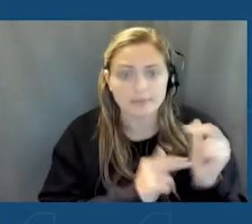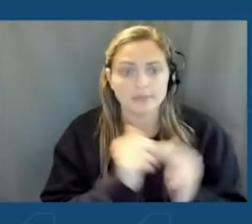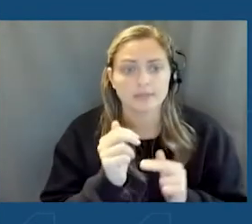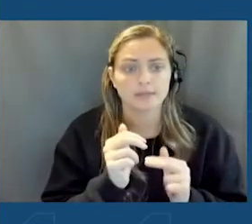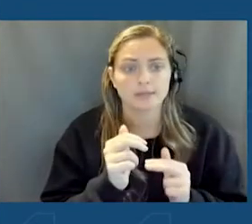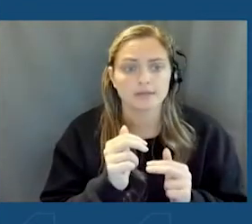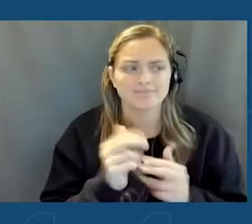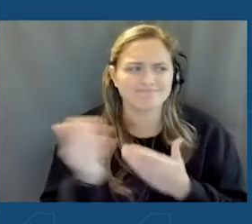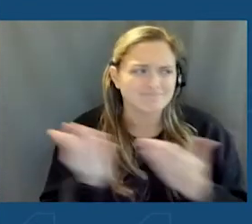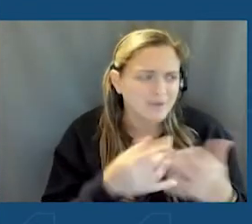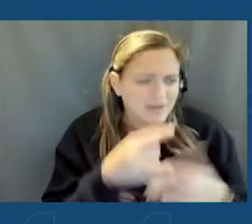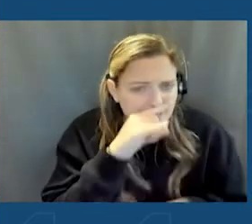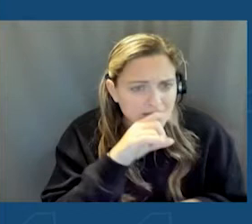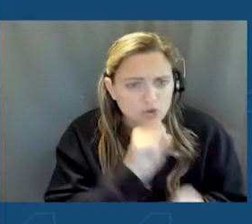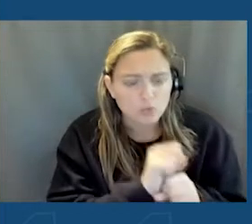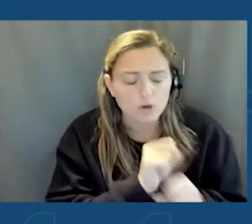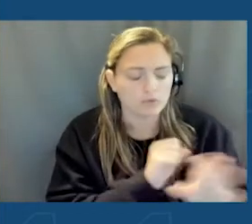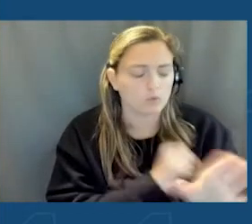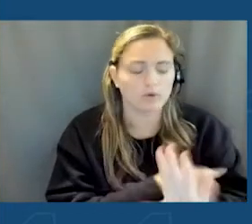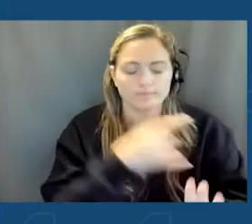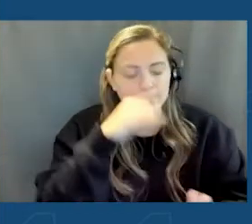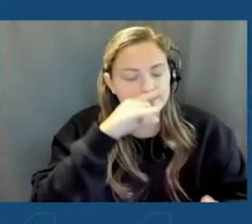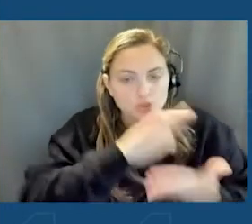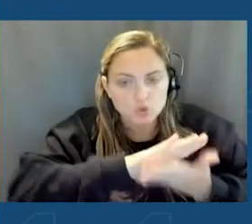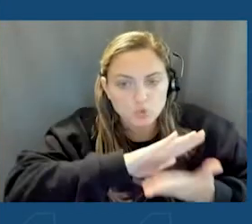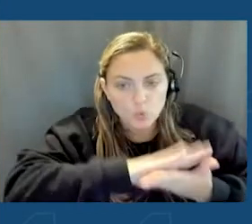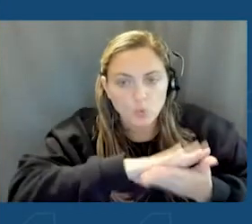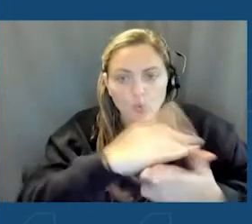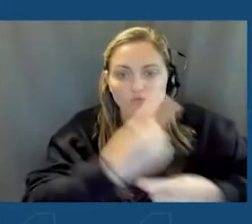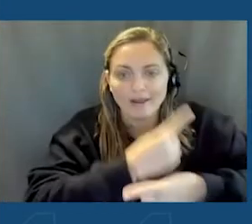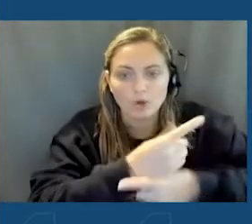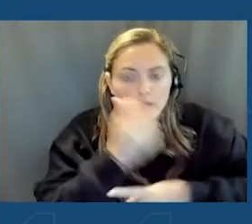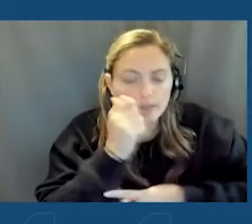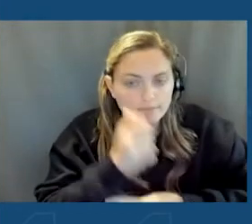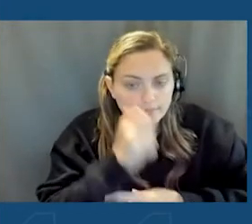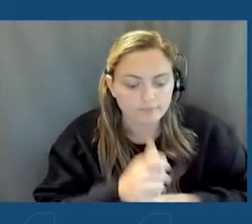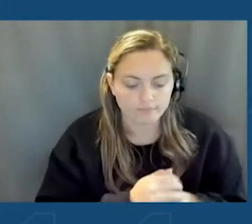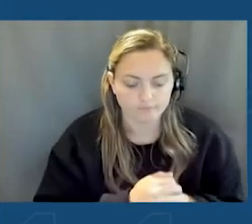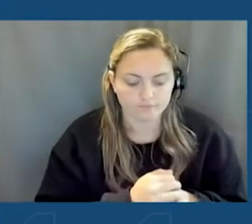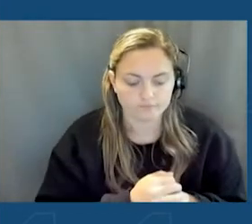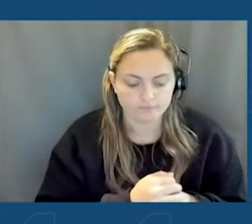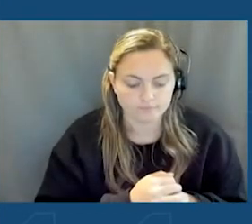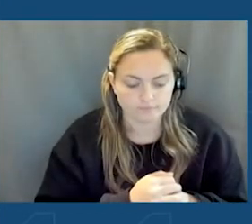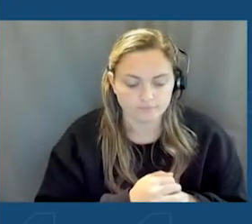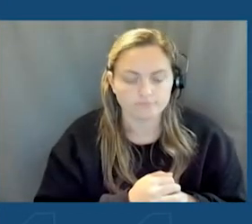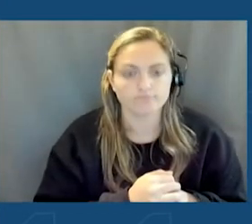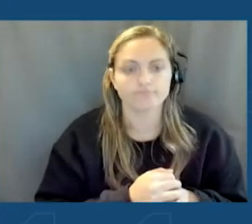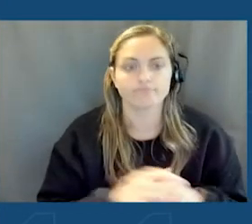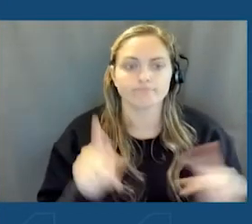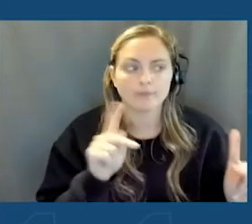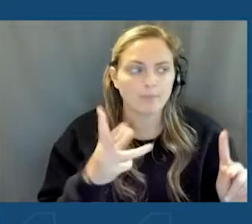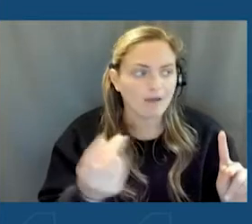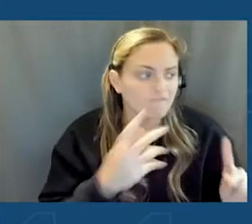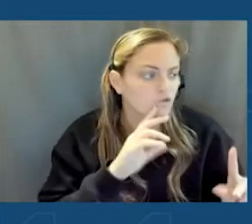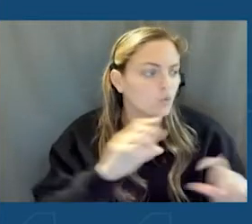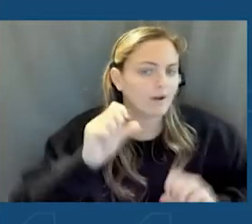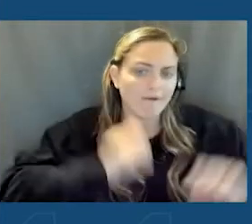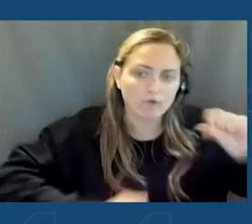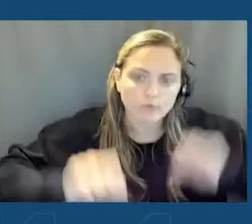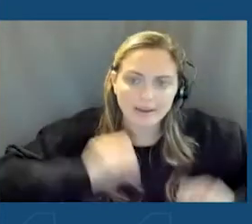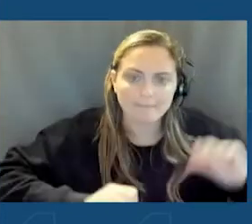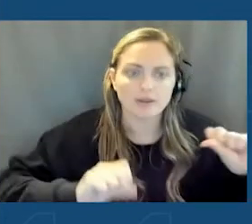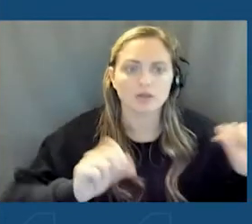to kids to school on a regular basis. They take people out for their entertainment, the chance to connect with each